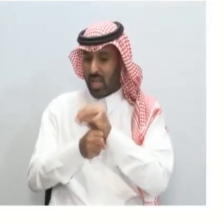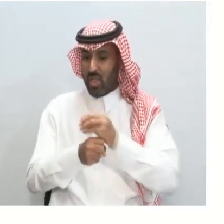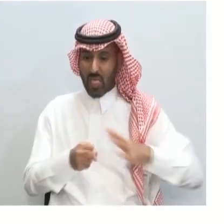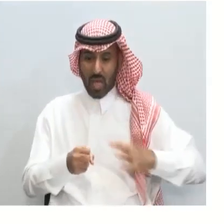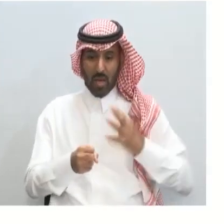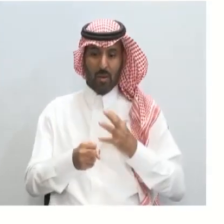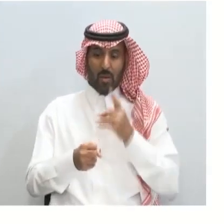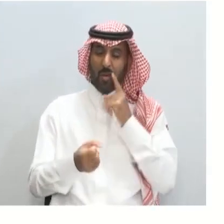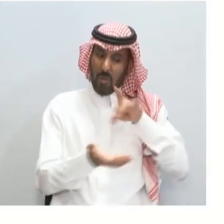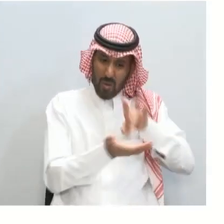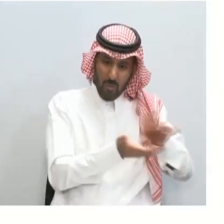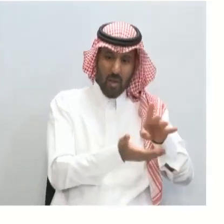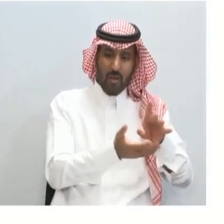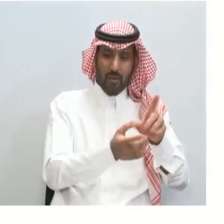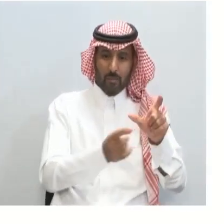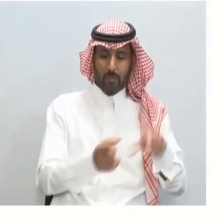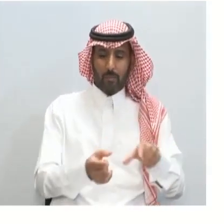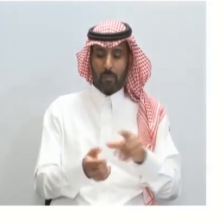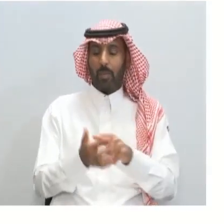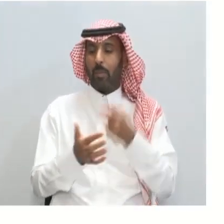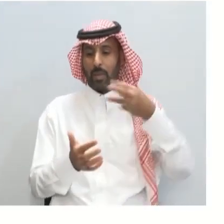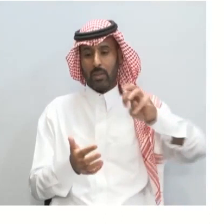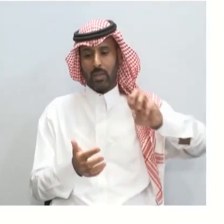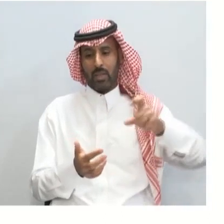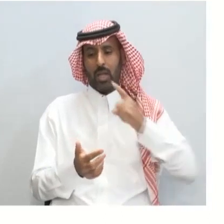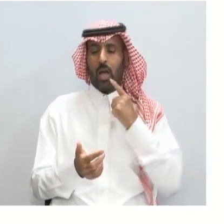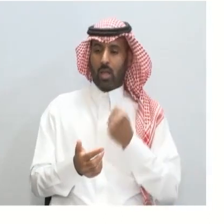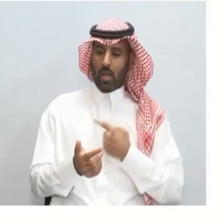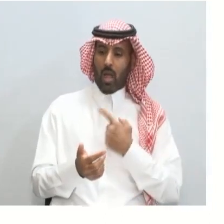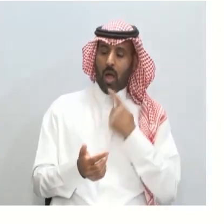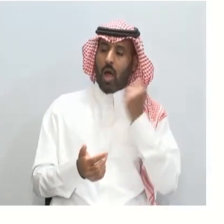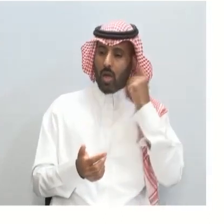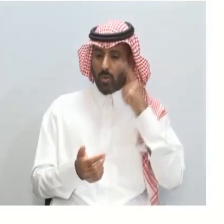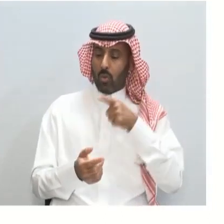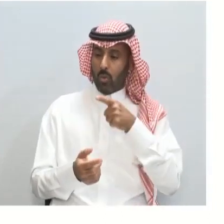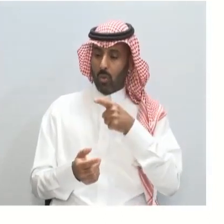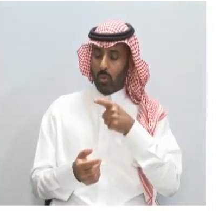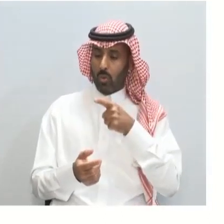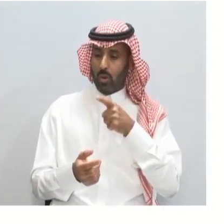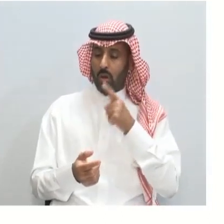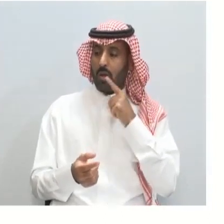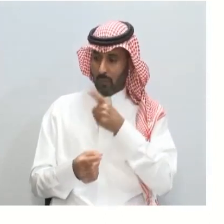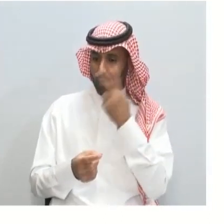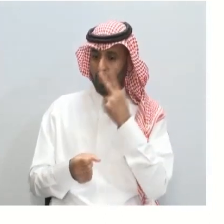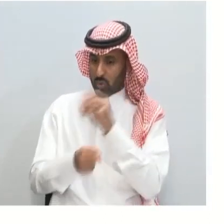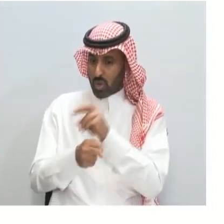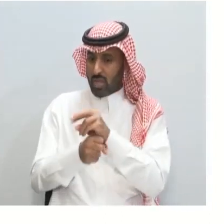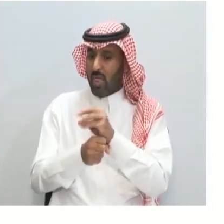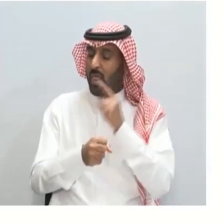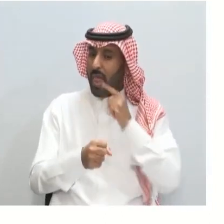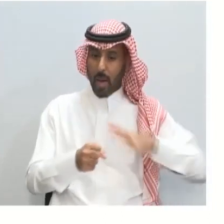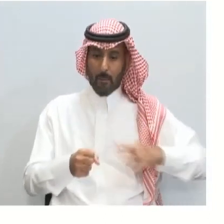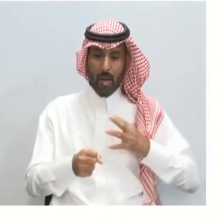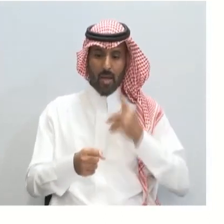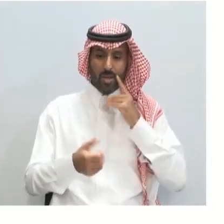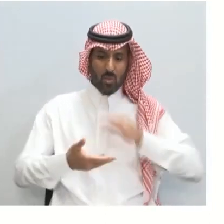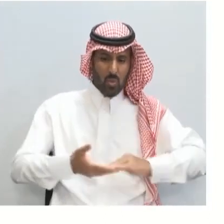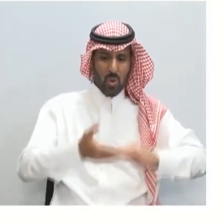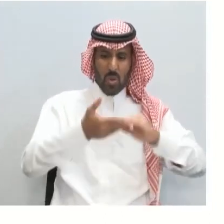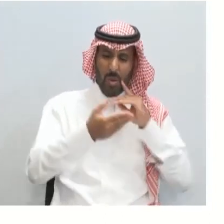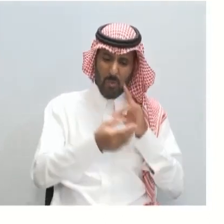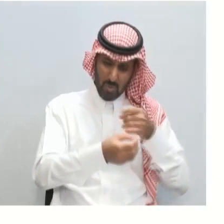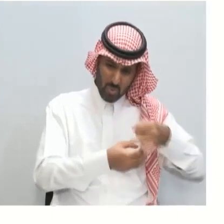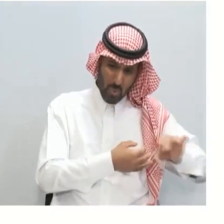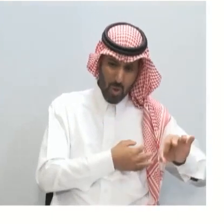manager, he would get fired. Majid, yeah, but now that you know about it, if you don't tell the manager, you'll be helping him get away